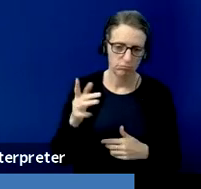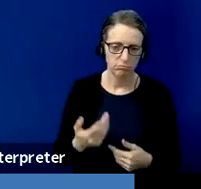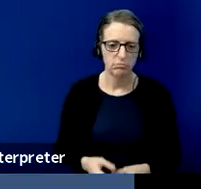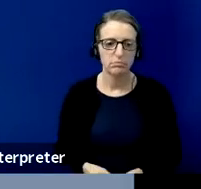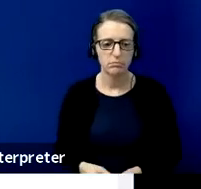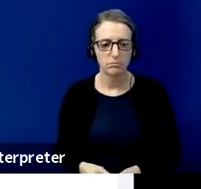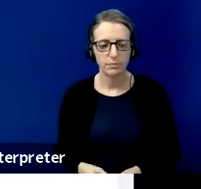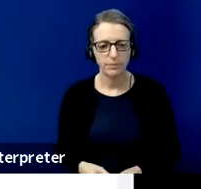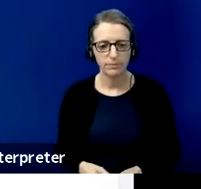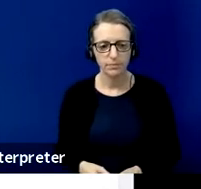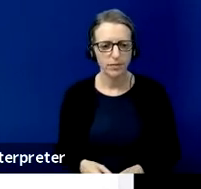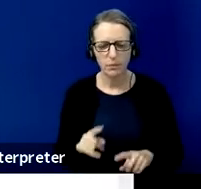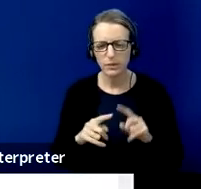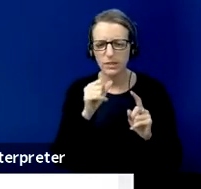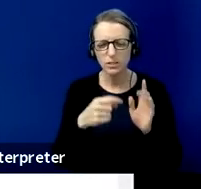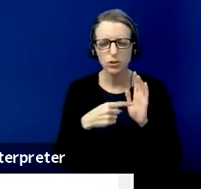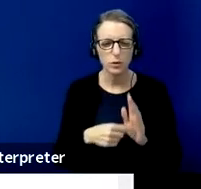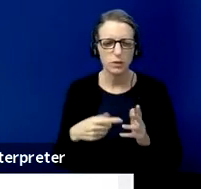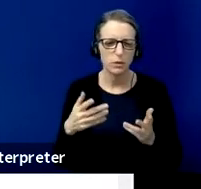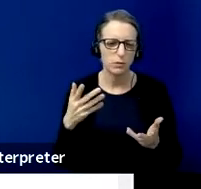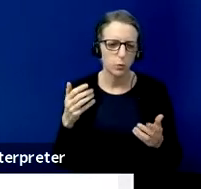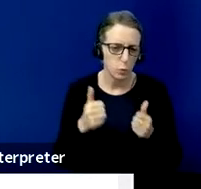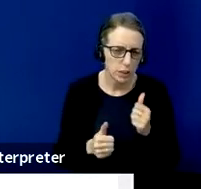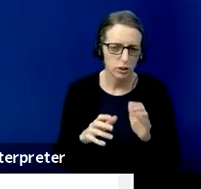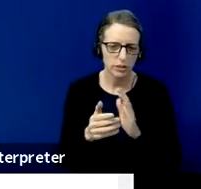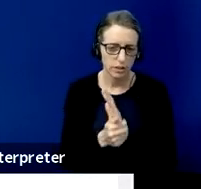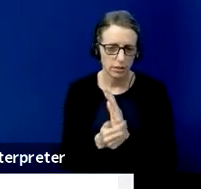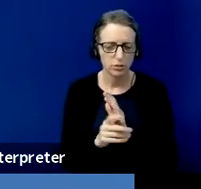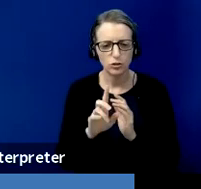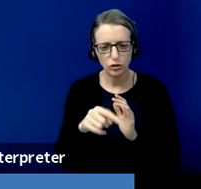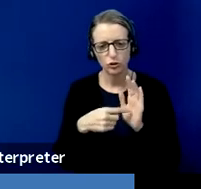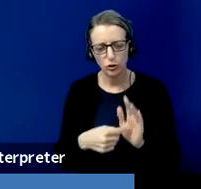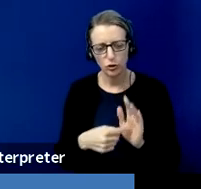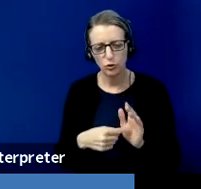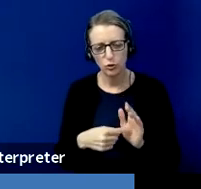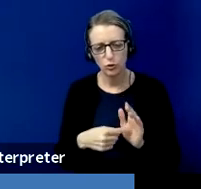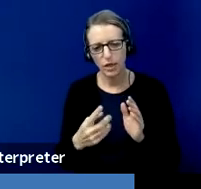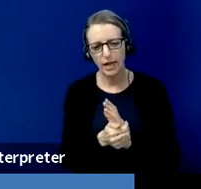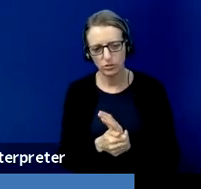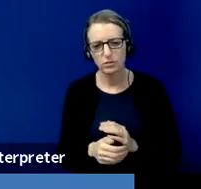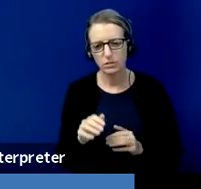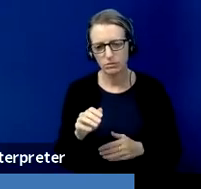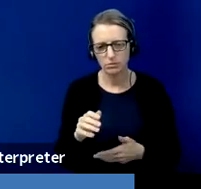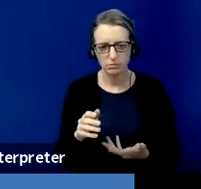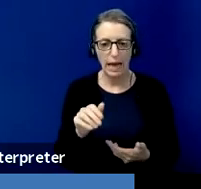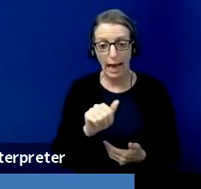So, but it's not showing me which skill. It just says there is one attached as a student.